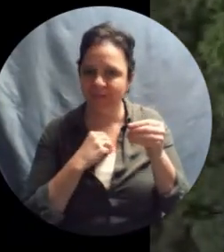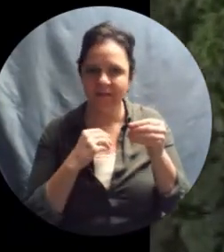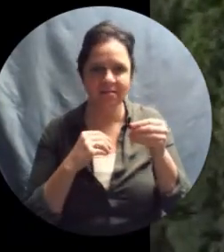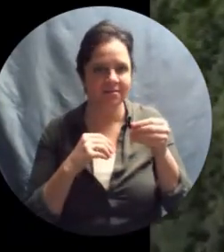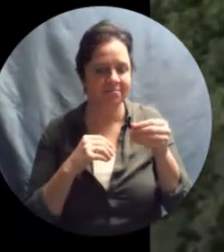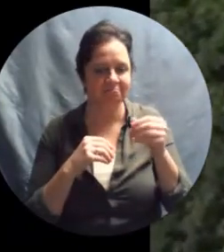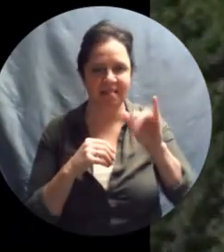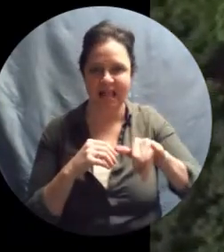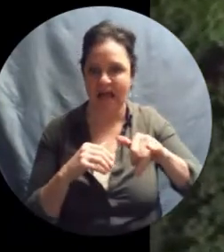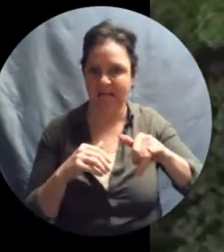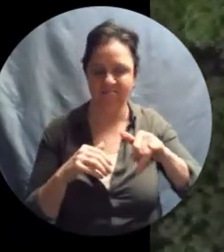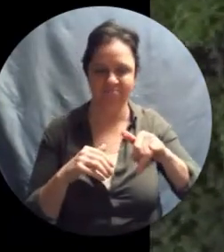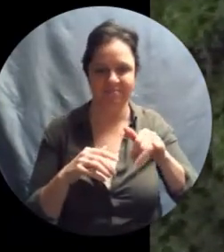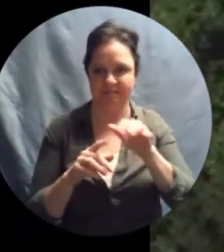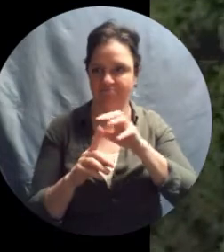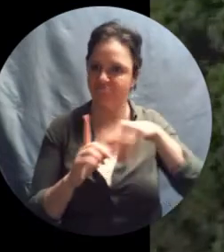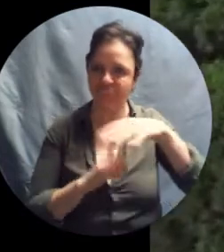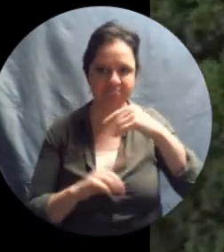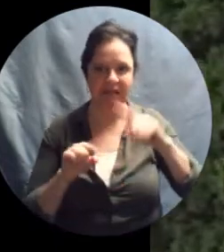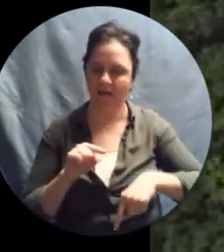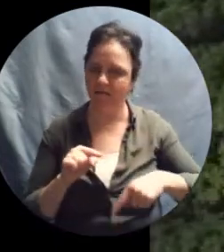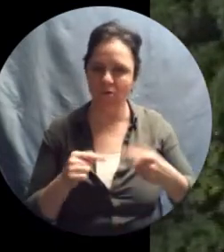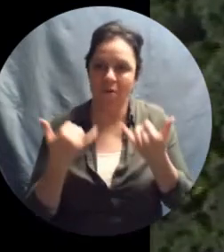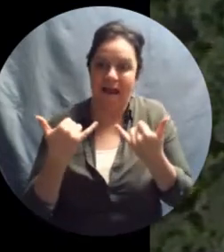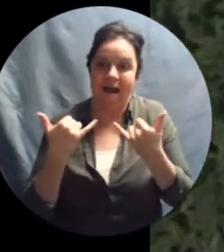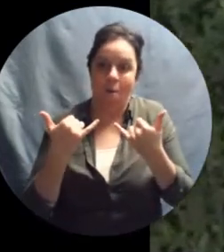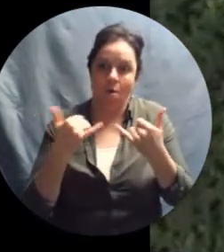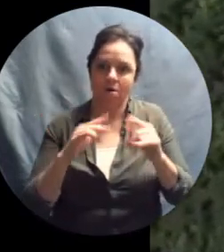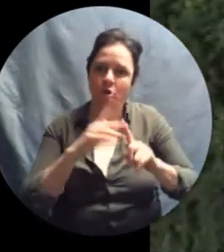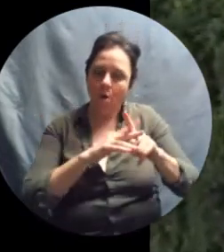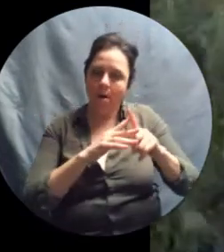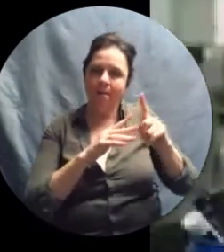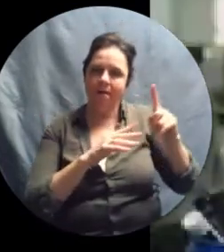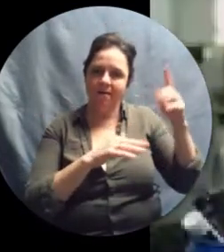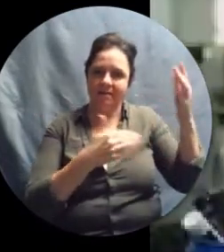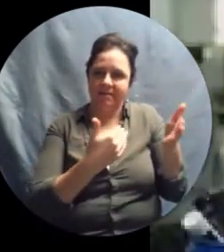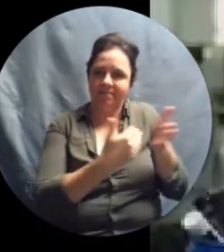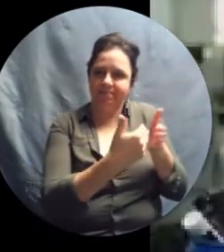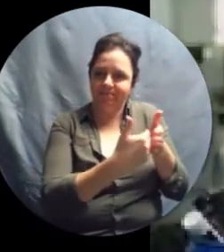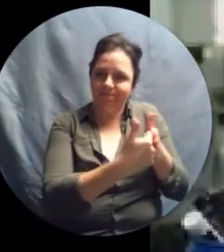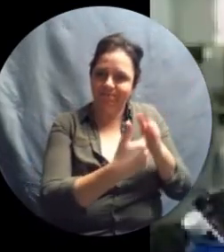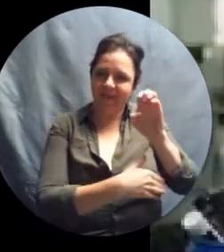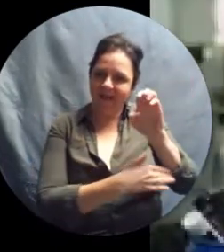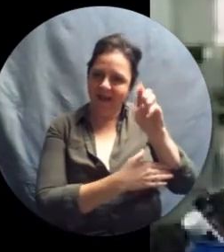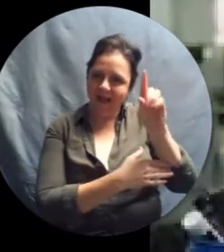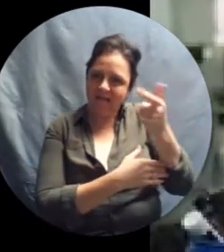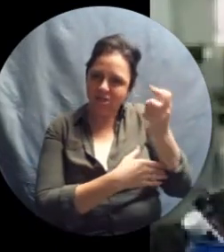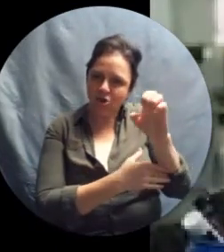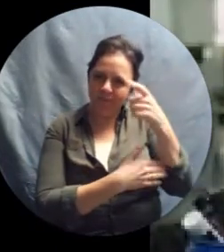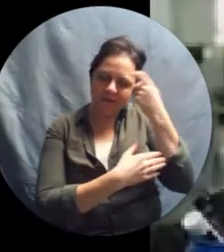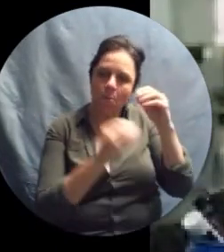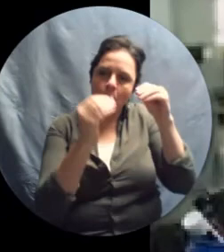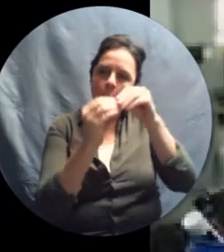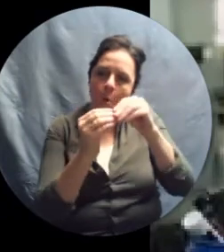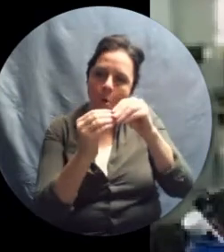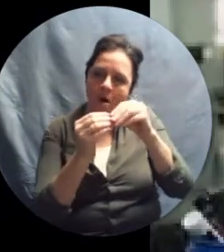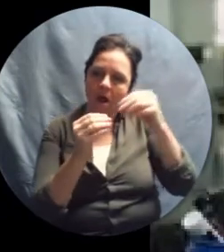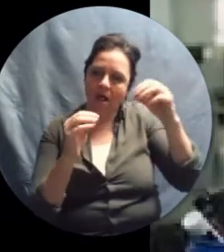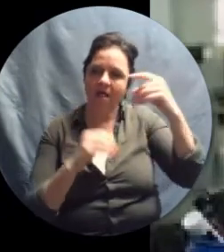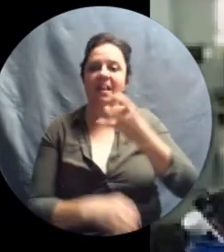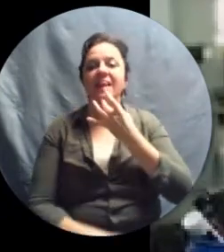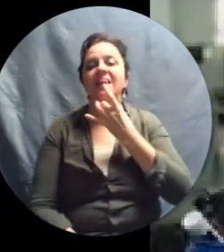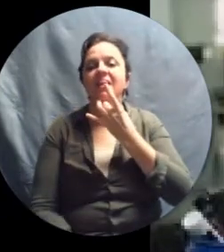showing up at the edge because there's more light available, right, because there's fewer trees there. And so, again, anytime you change the vegetation,